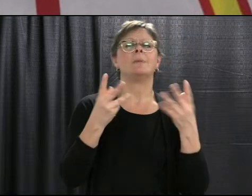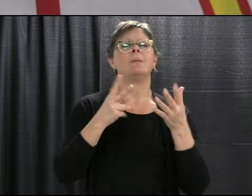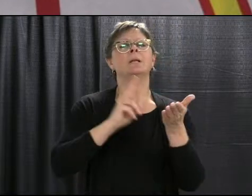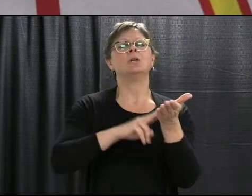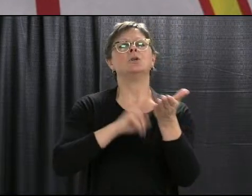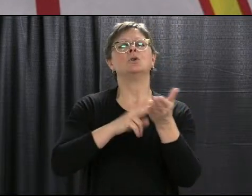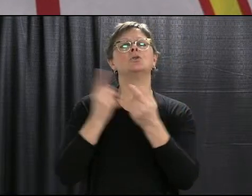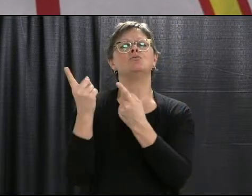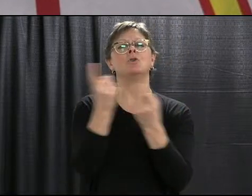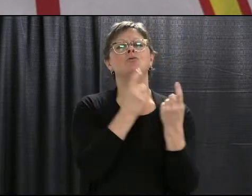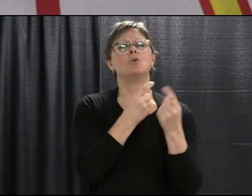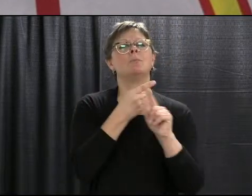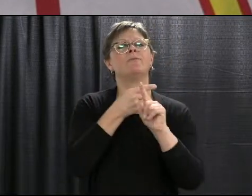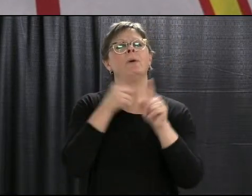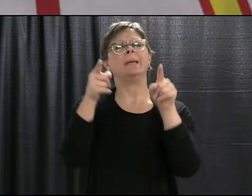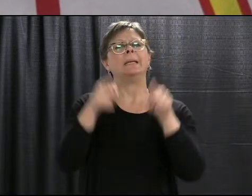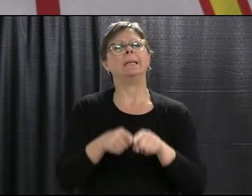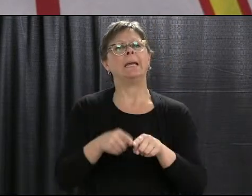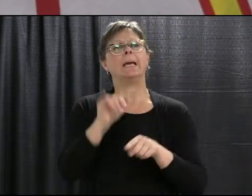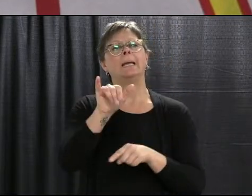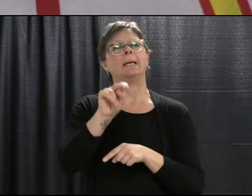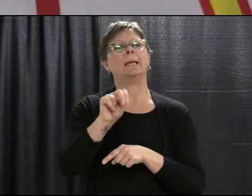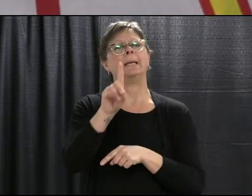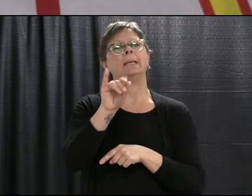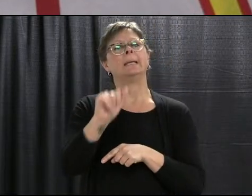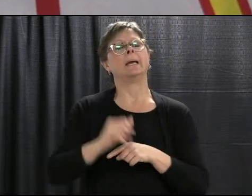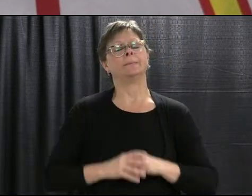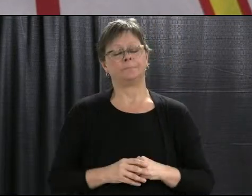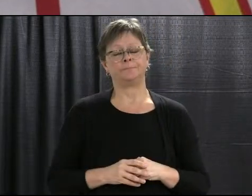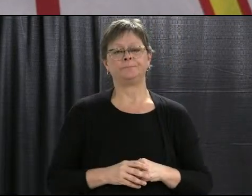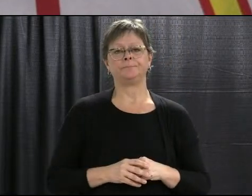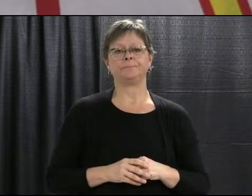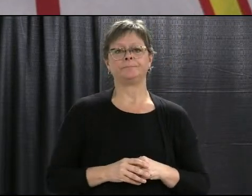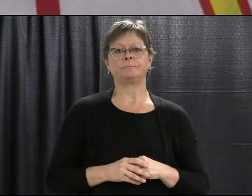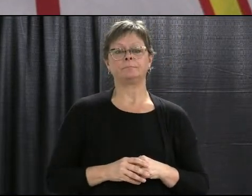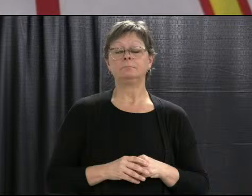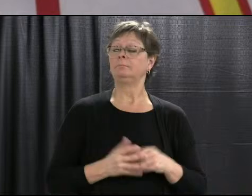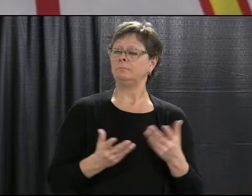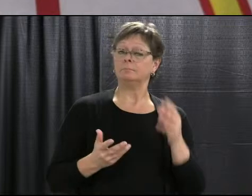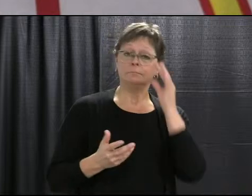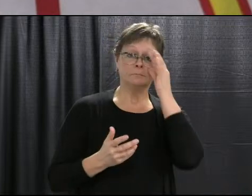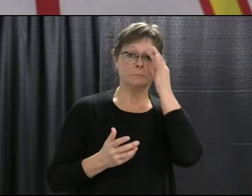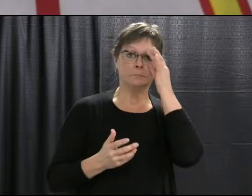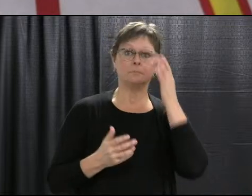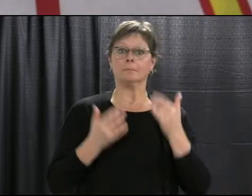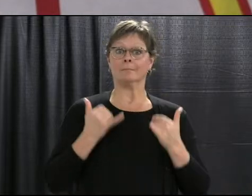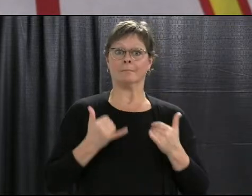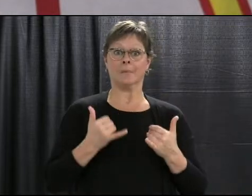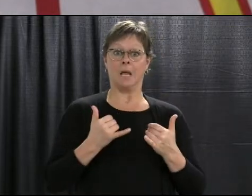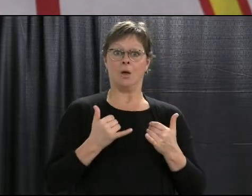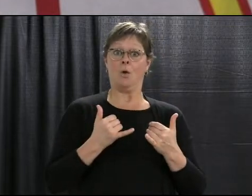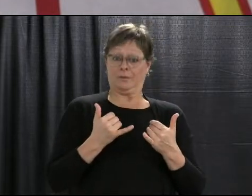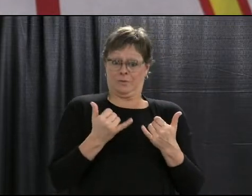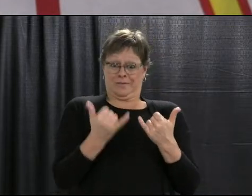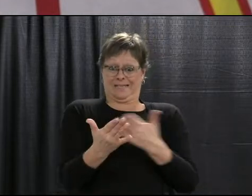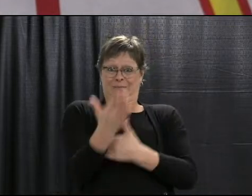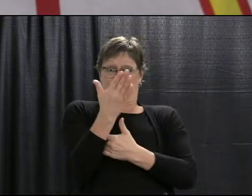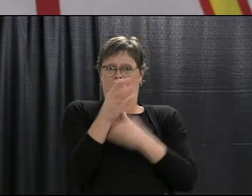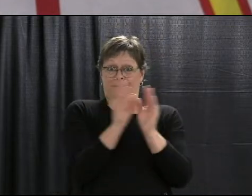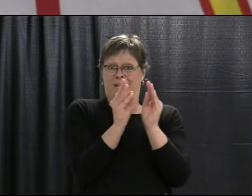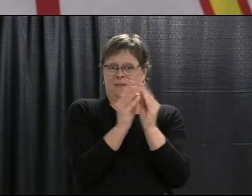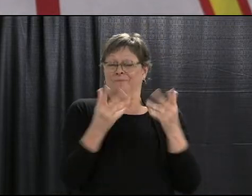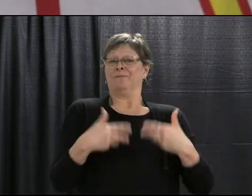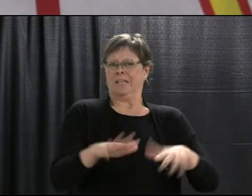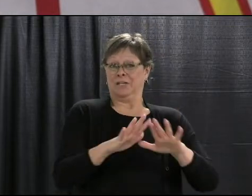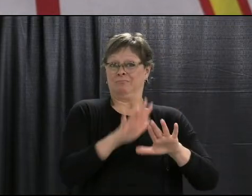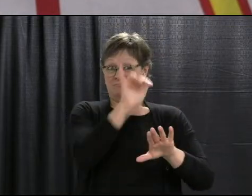India? So we are working with that. In fact, we had a meeting on that just this morning. We had